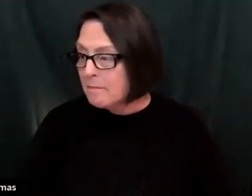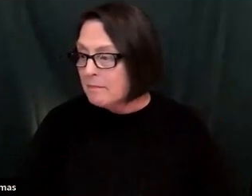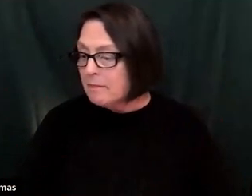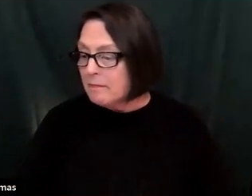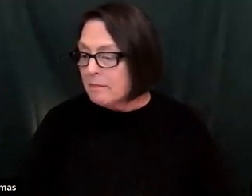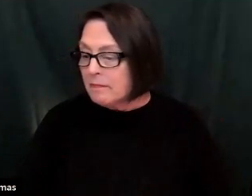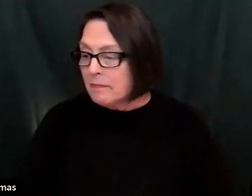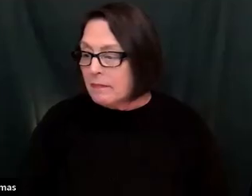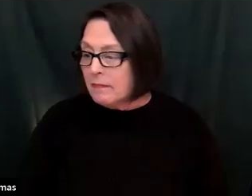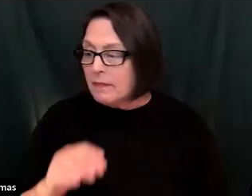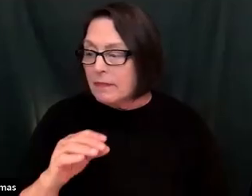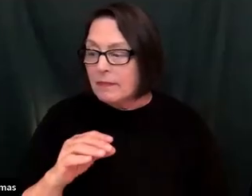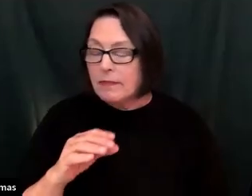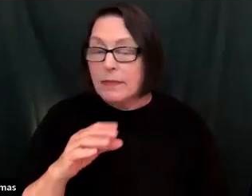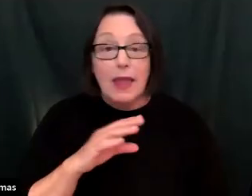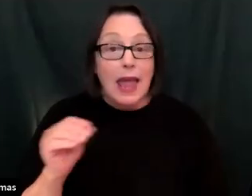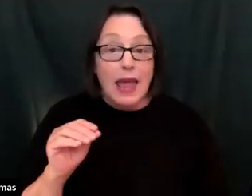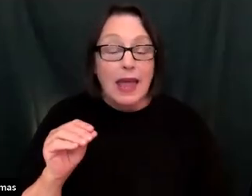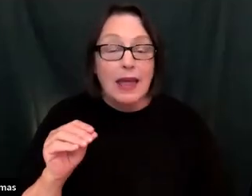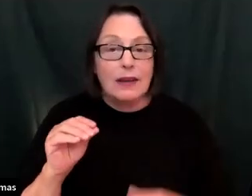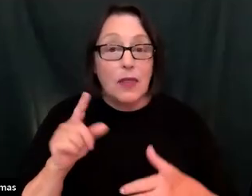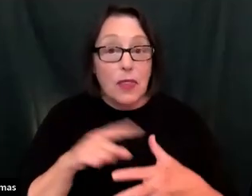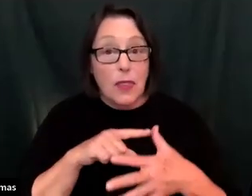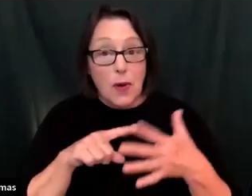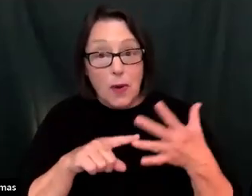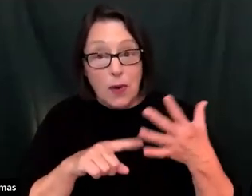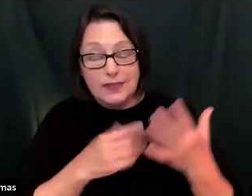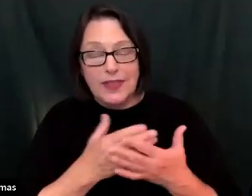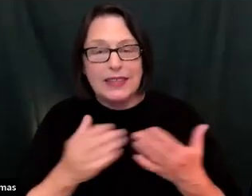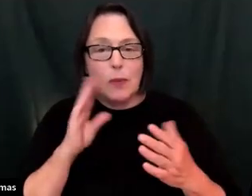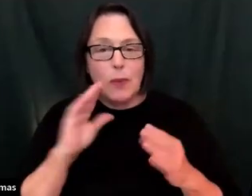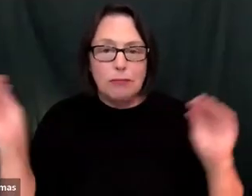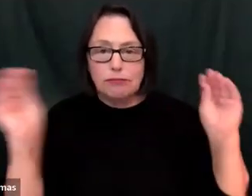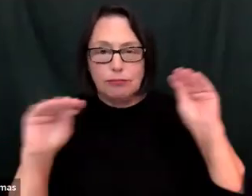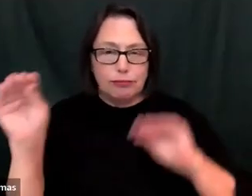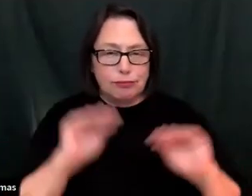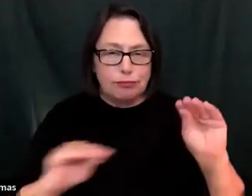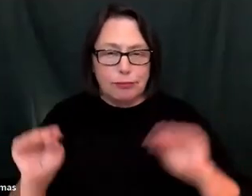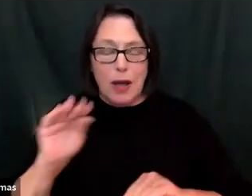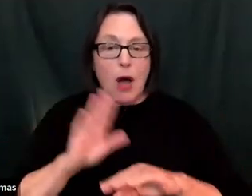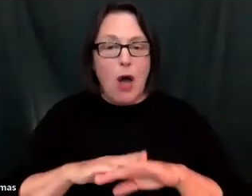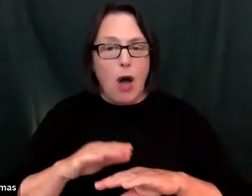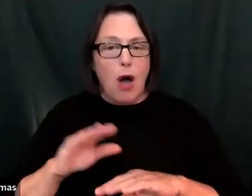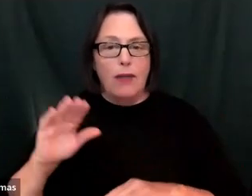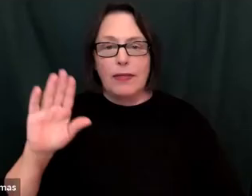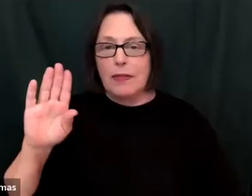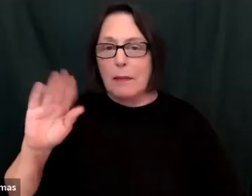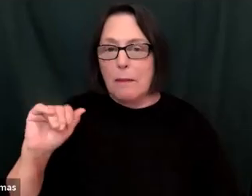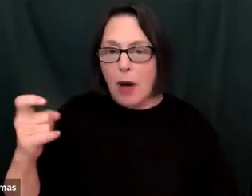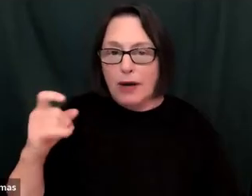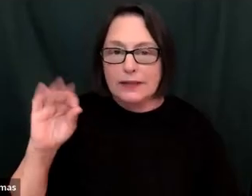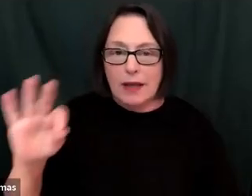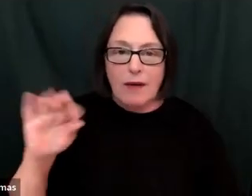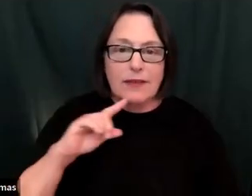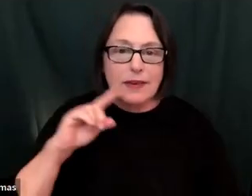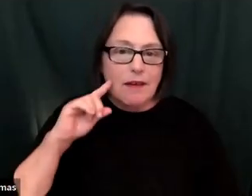And then you will reflect that on the box of deafblindness, which you have a copy of this in the handouts this week.